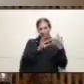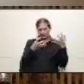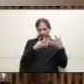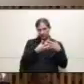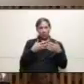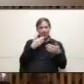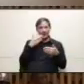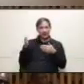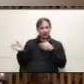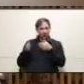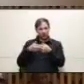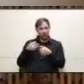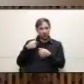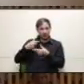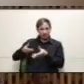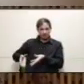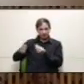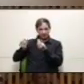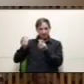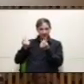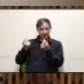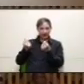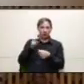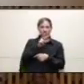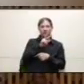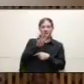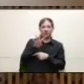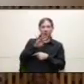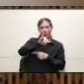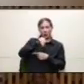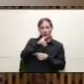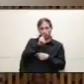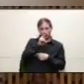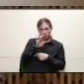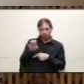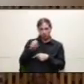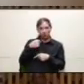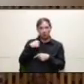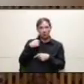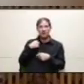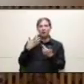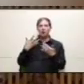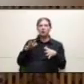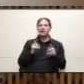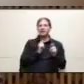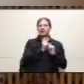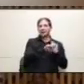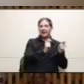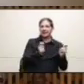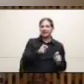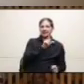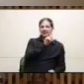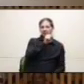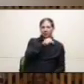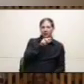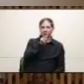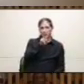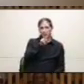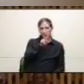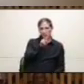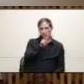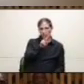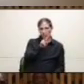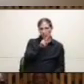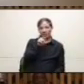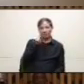when we received the money on the 24th of June, 2024, we had already spent 7.72 on that